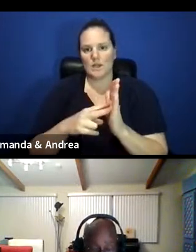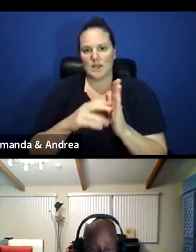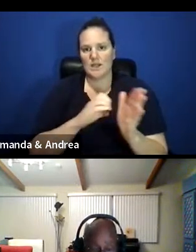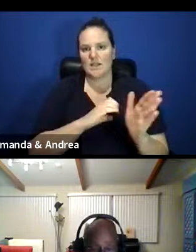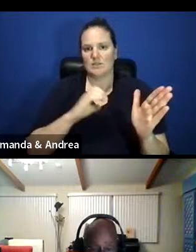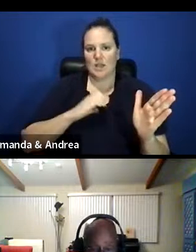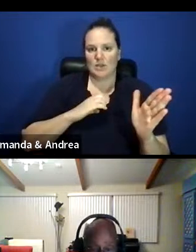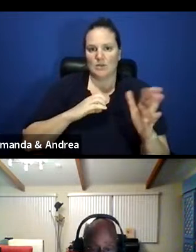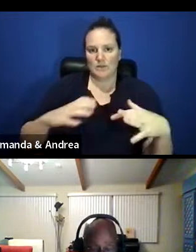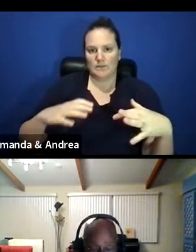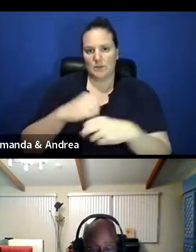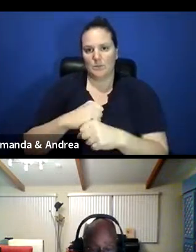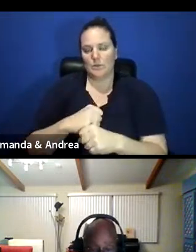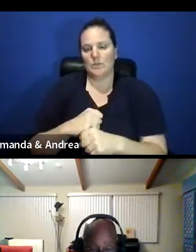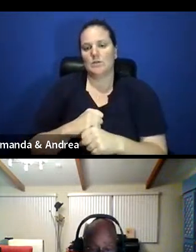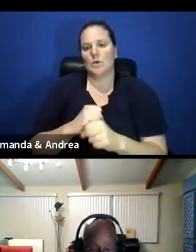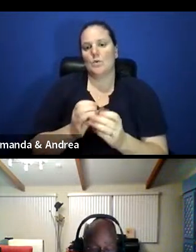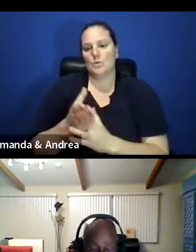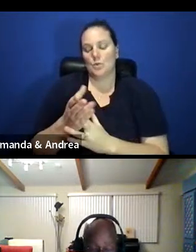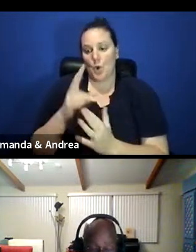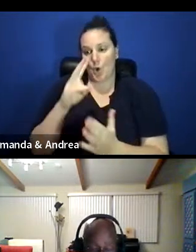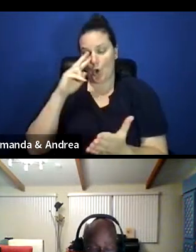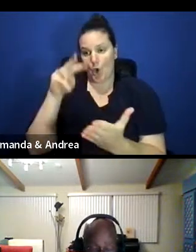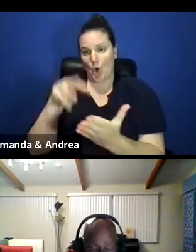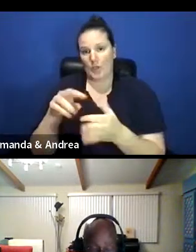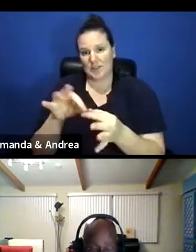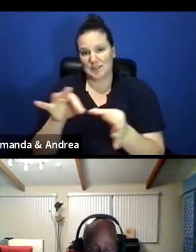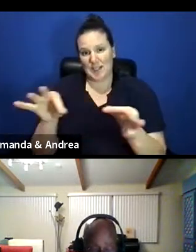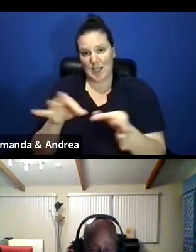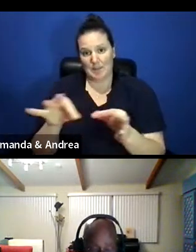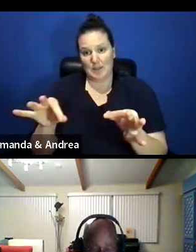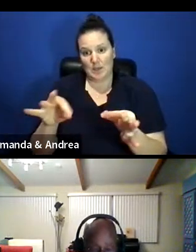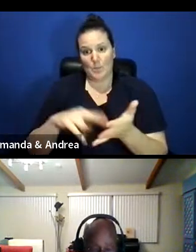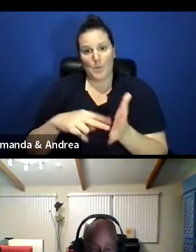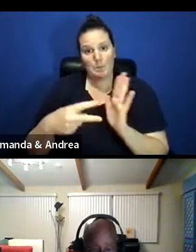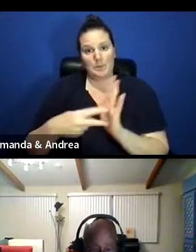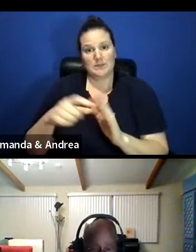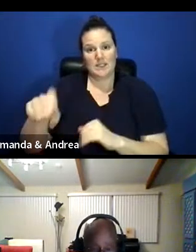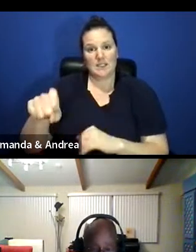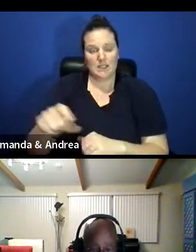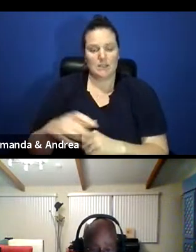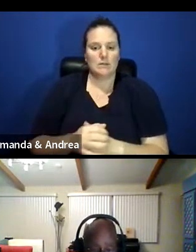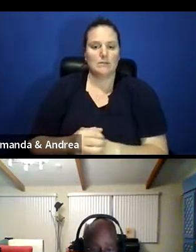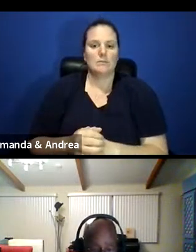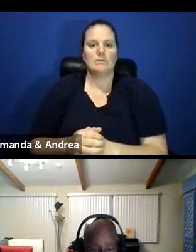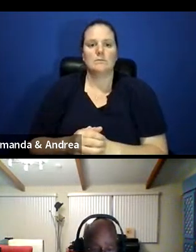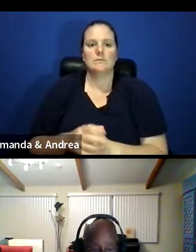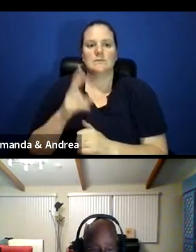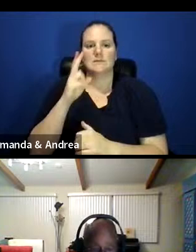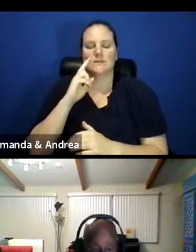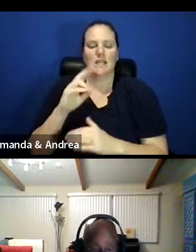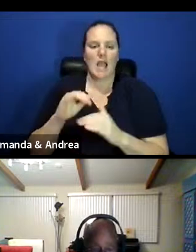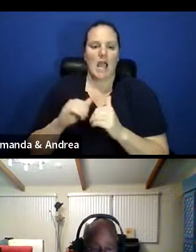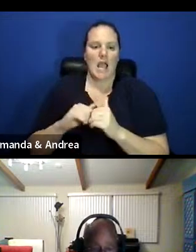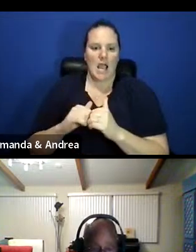go through, look at the statements of a purpose and need, and then see how the